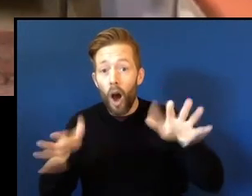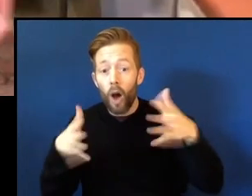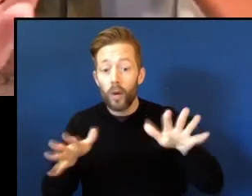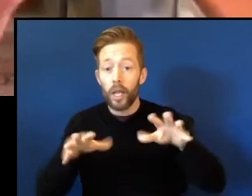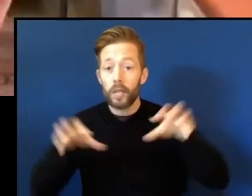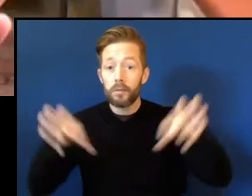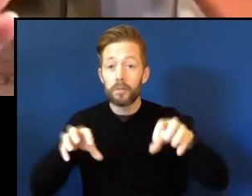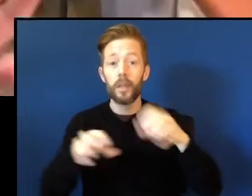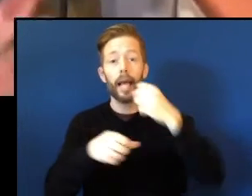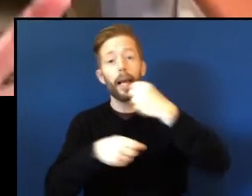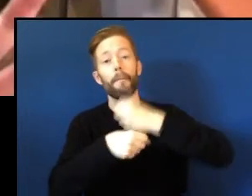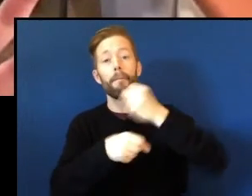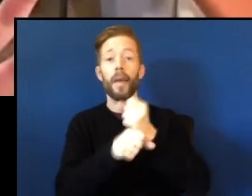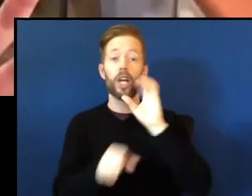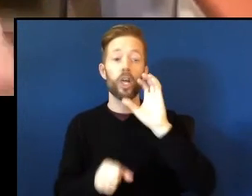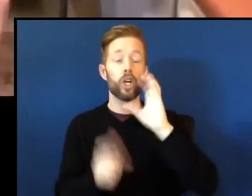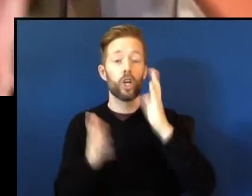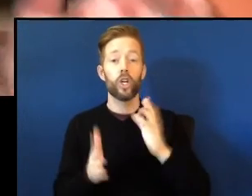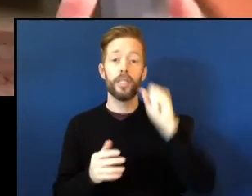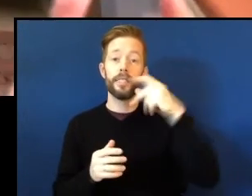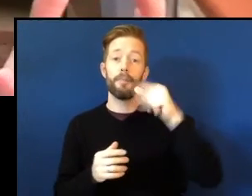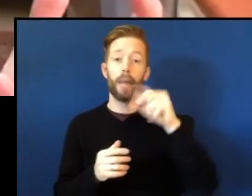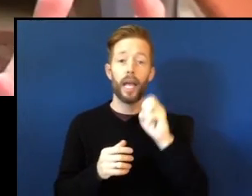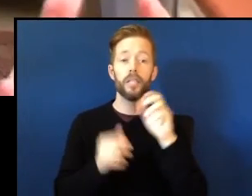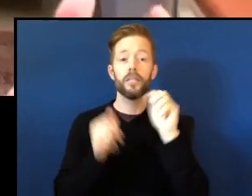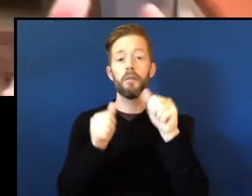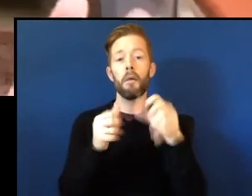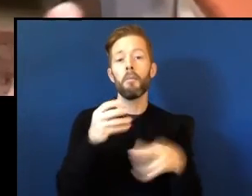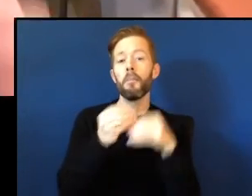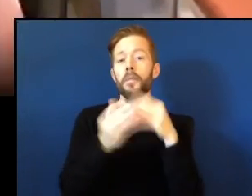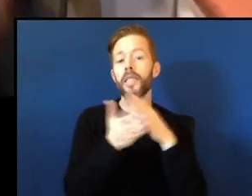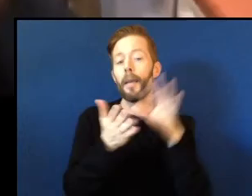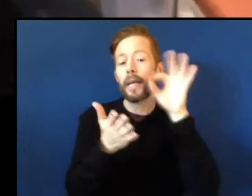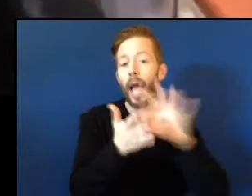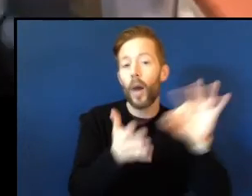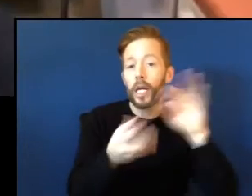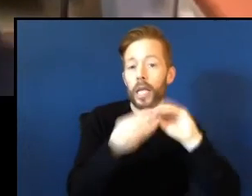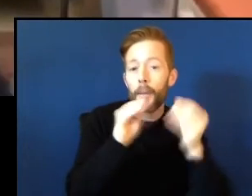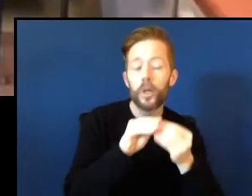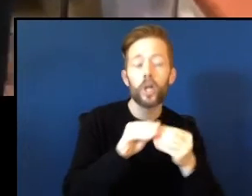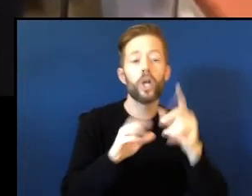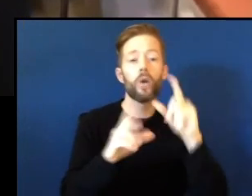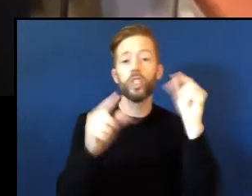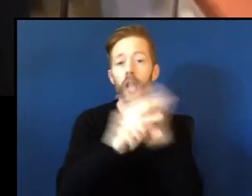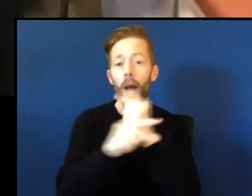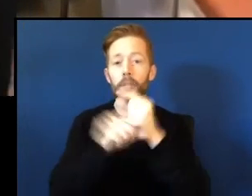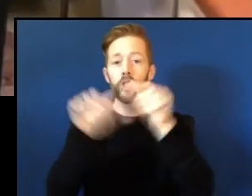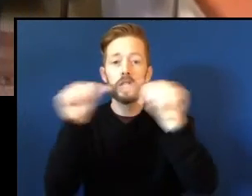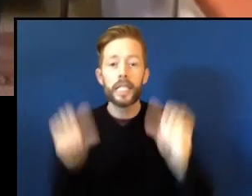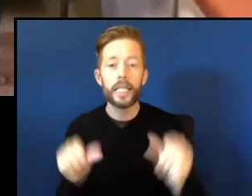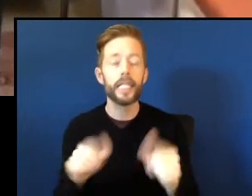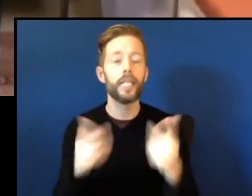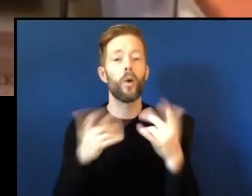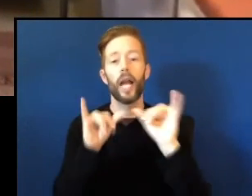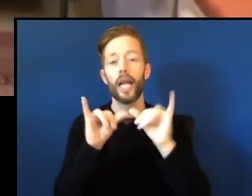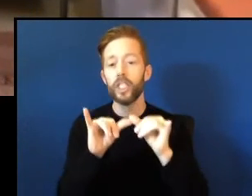activity. Is there an opportunity to include some number, some geometry, maybe some engineering in what you're already